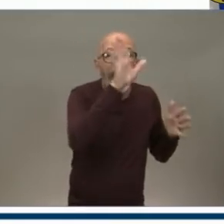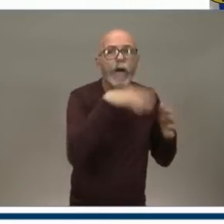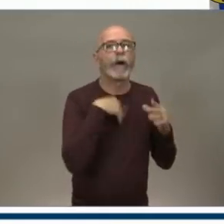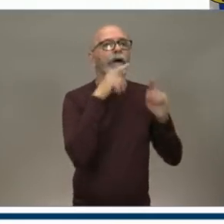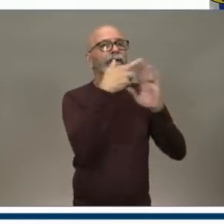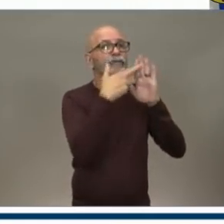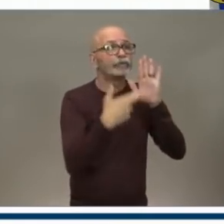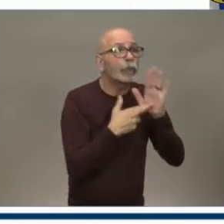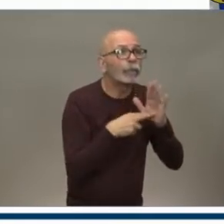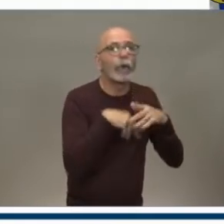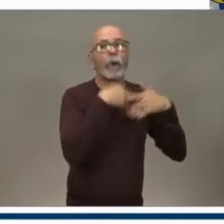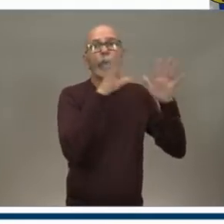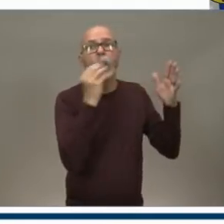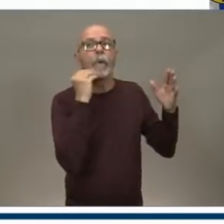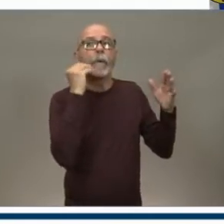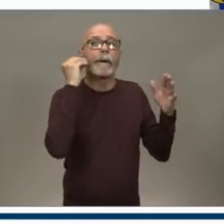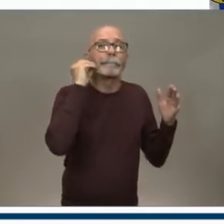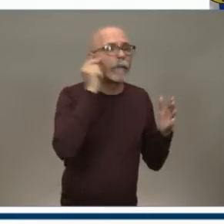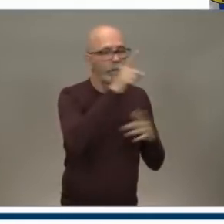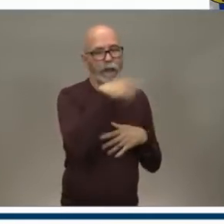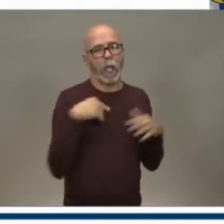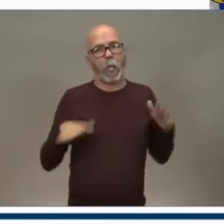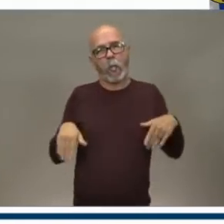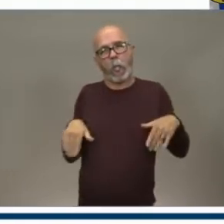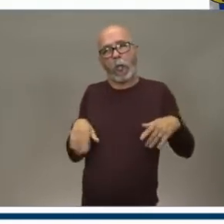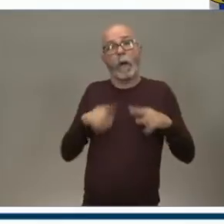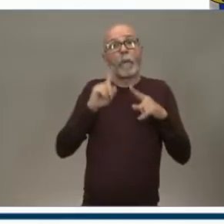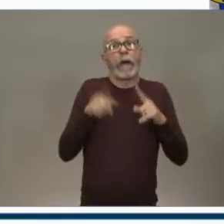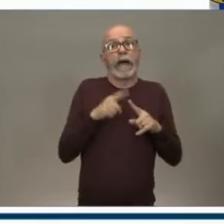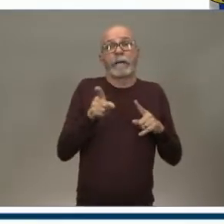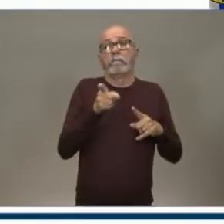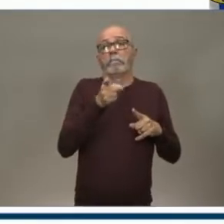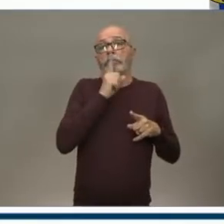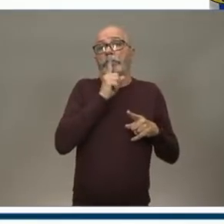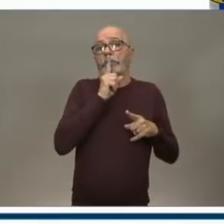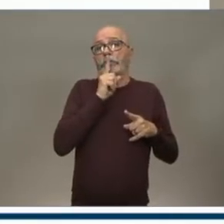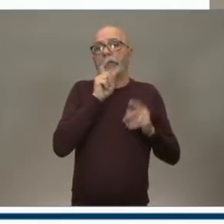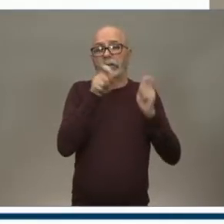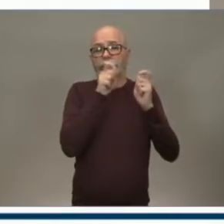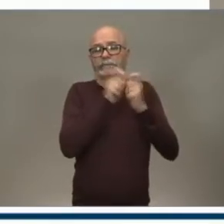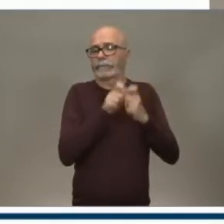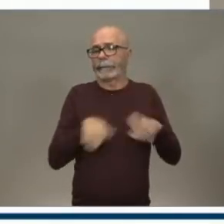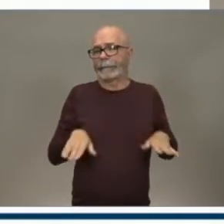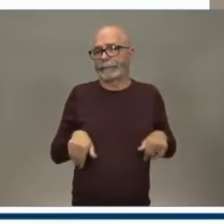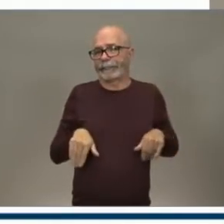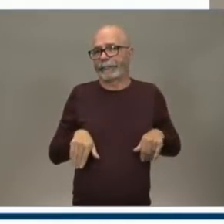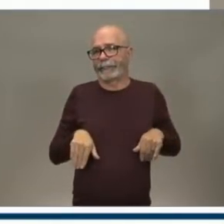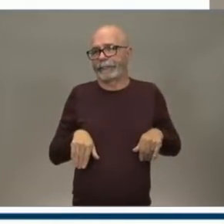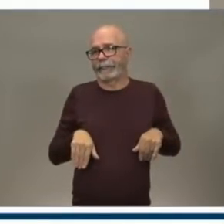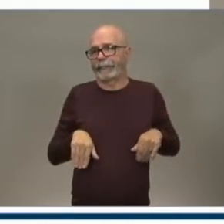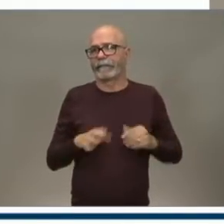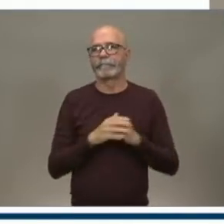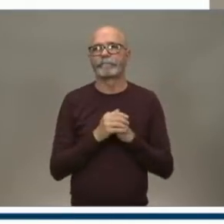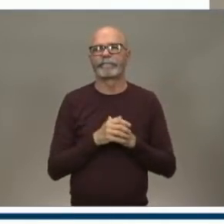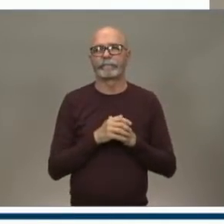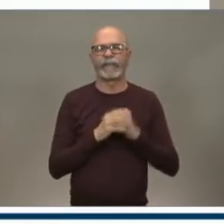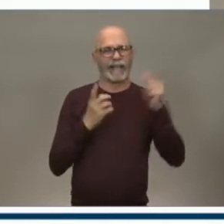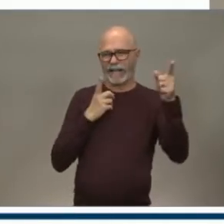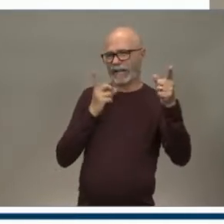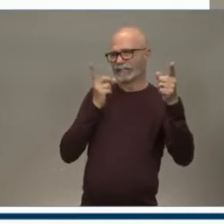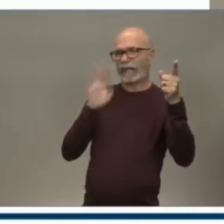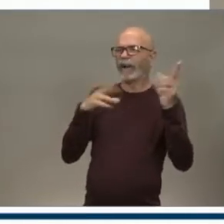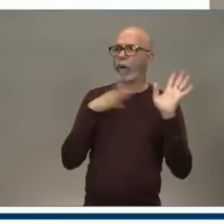not something you would reveal in advance, and I wonder why? No, not reveal. We have to take